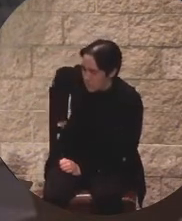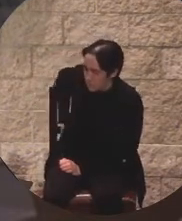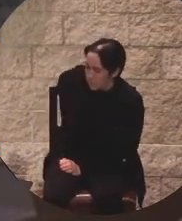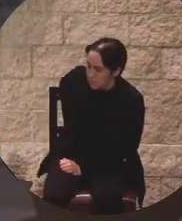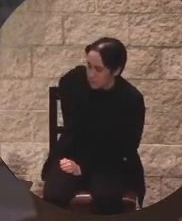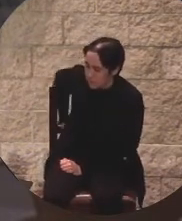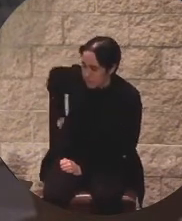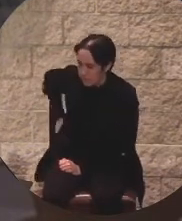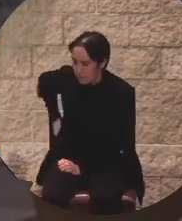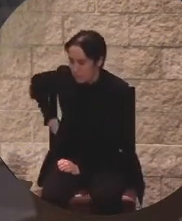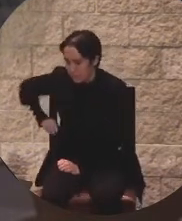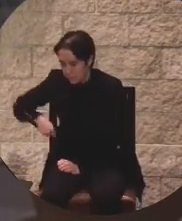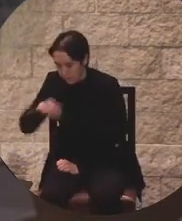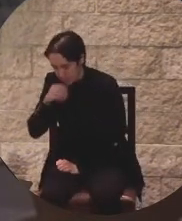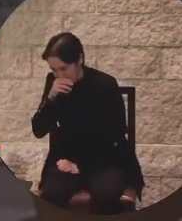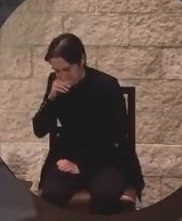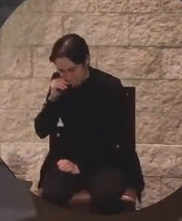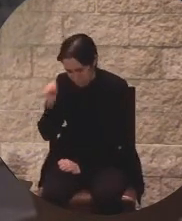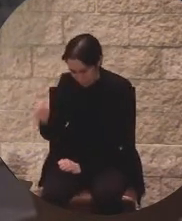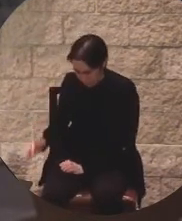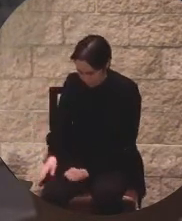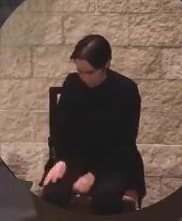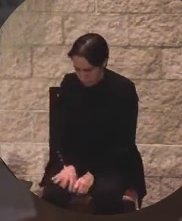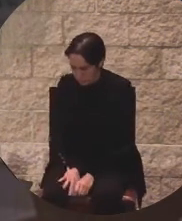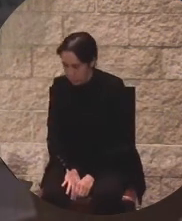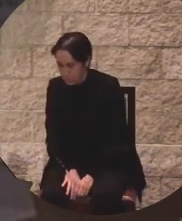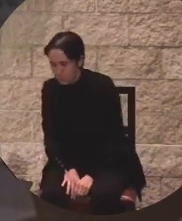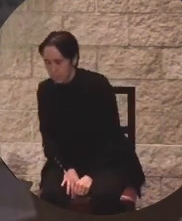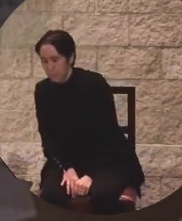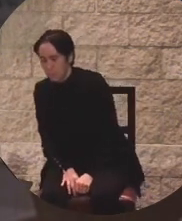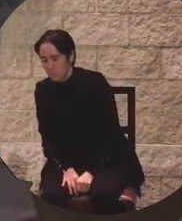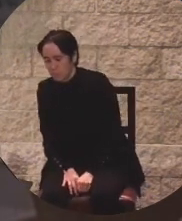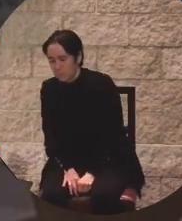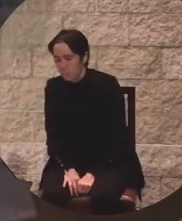schläft, einsam.